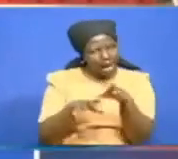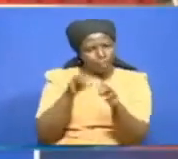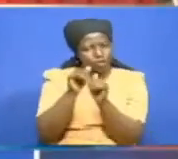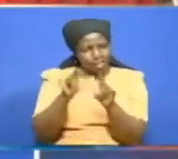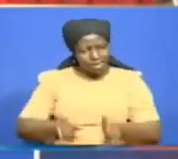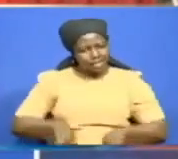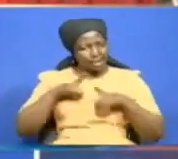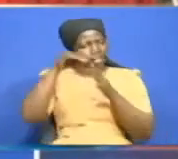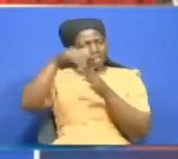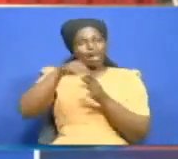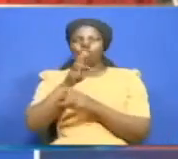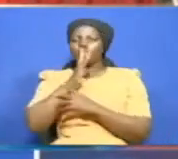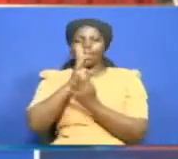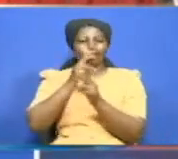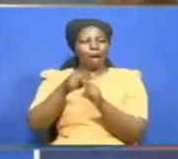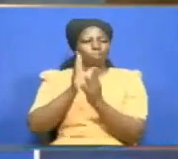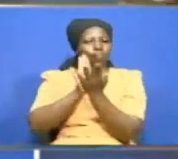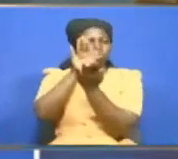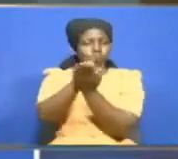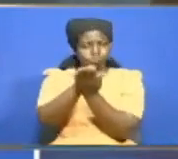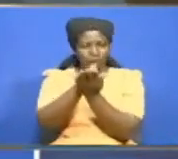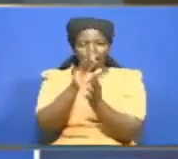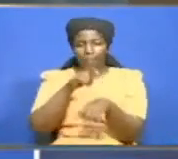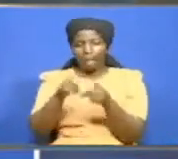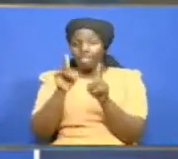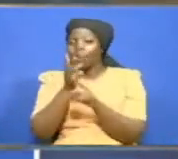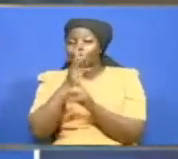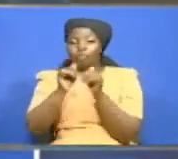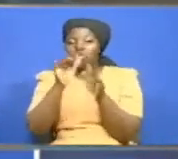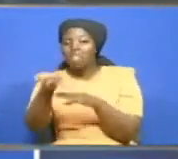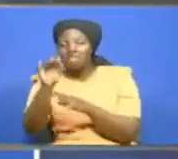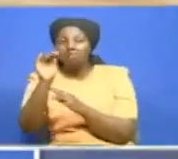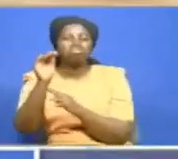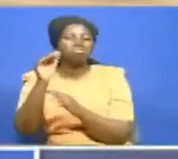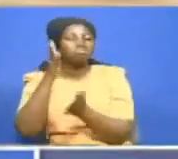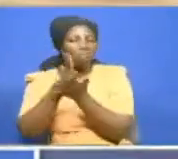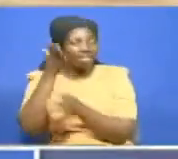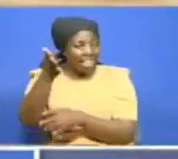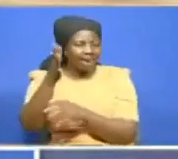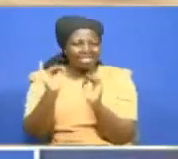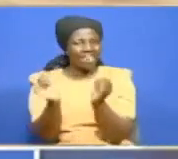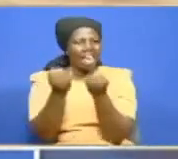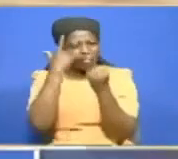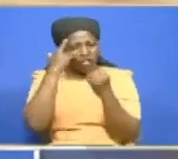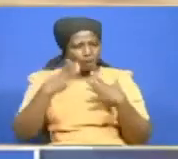crocodile. But then, the water you find is not fit for human consumption. Tunasikianga